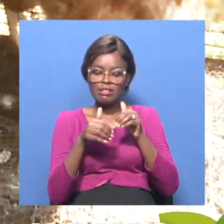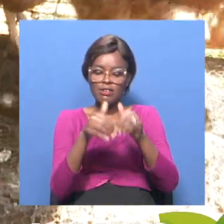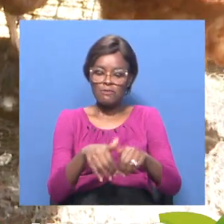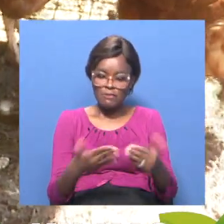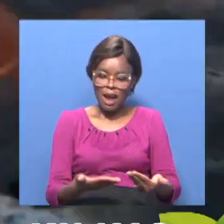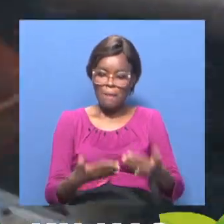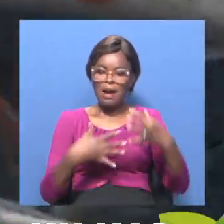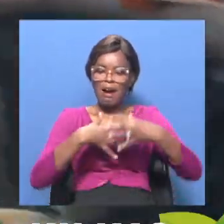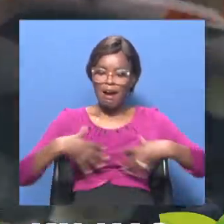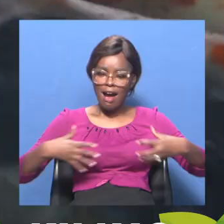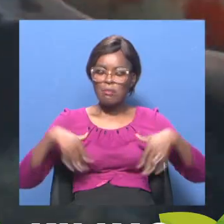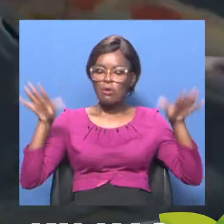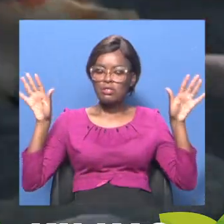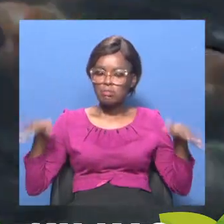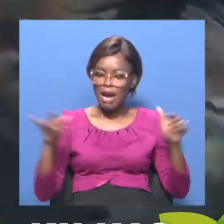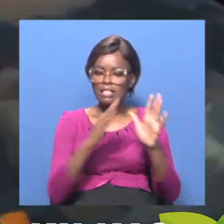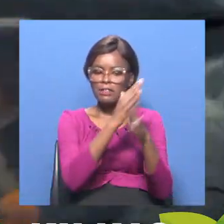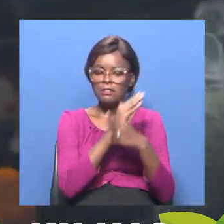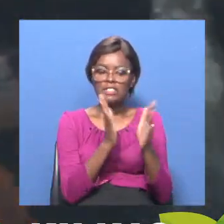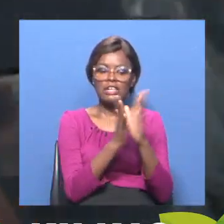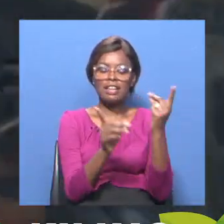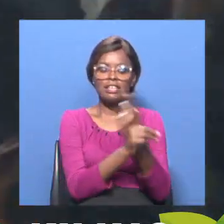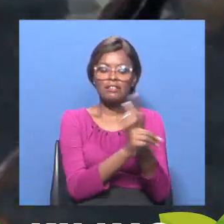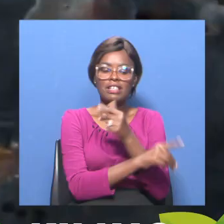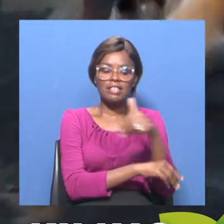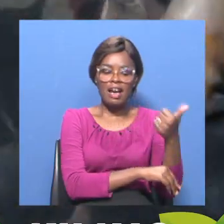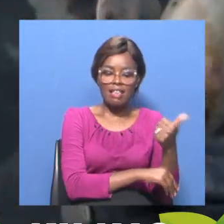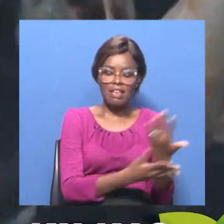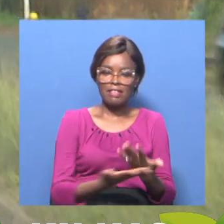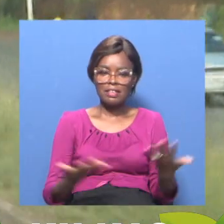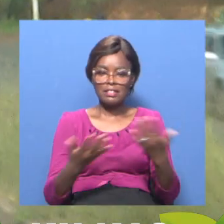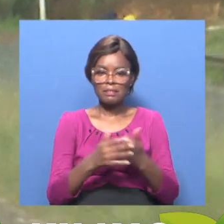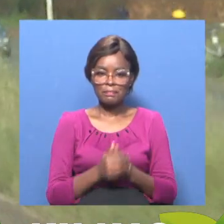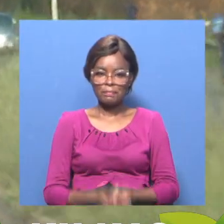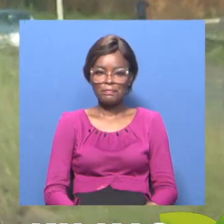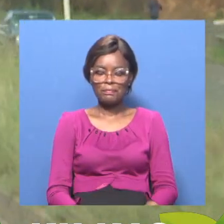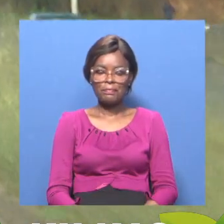animals, birds, fish and other aquatic flora and fauna with crops.